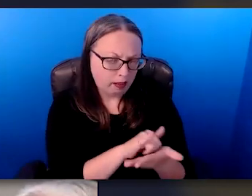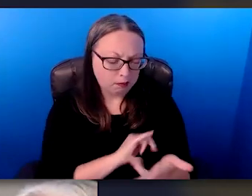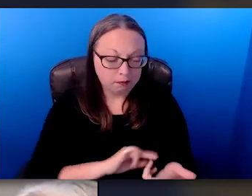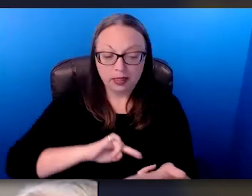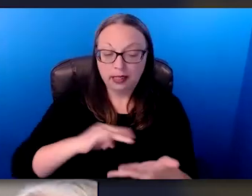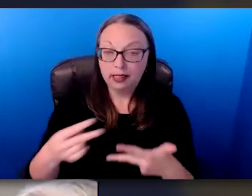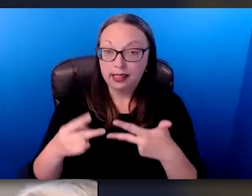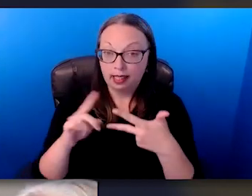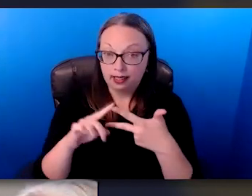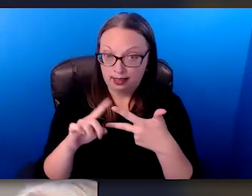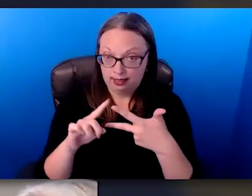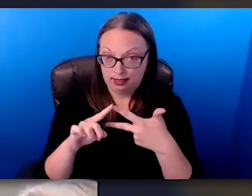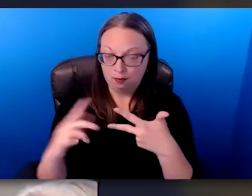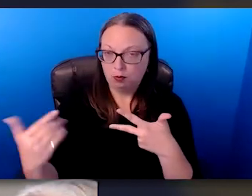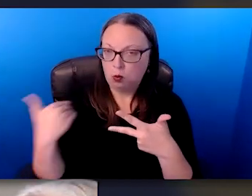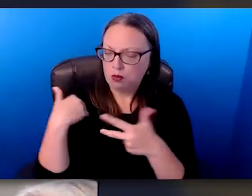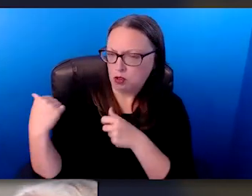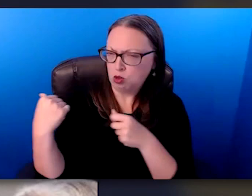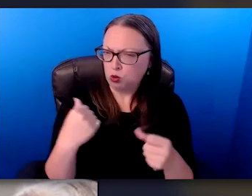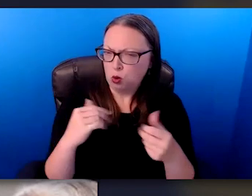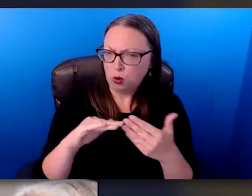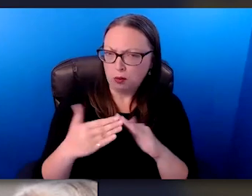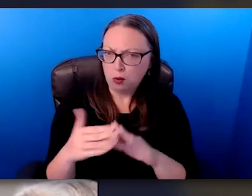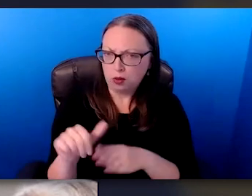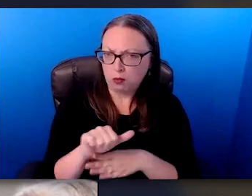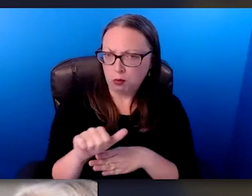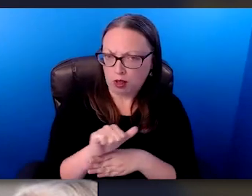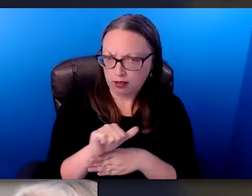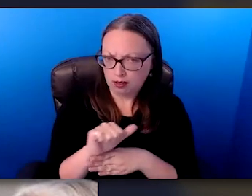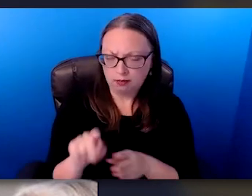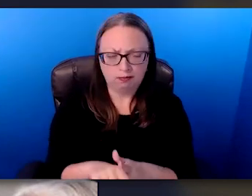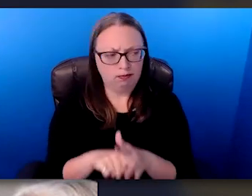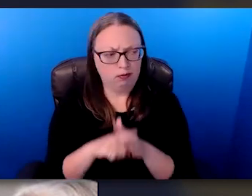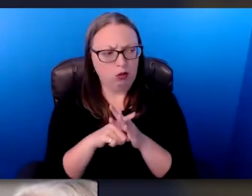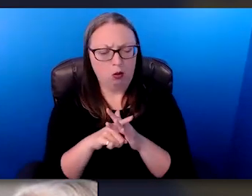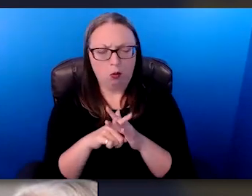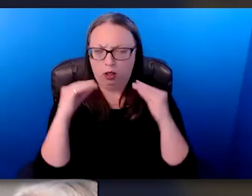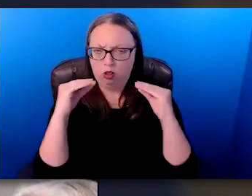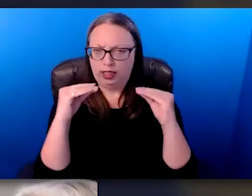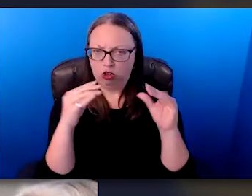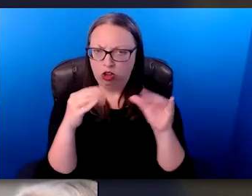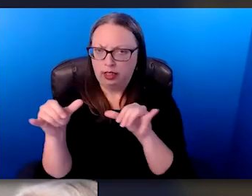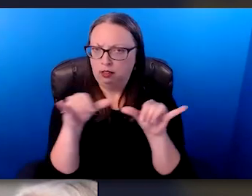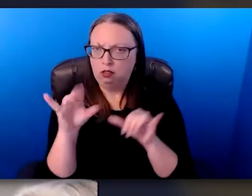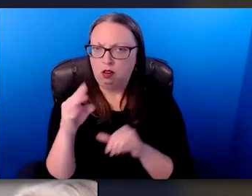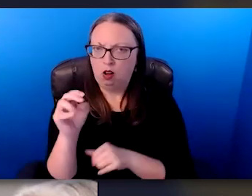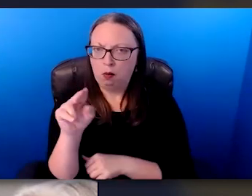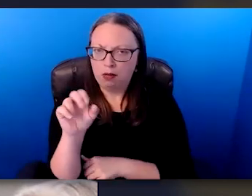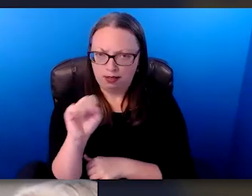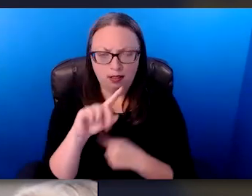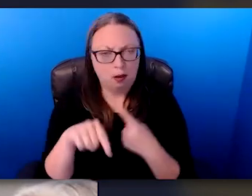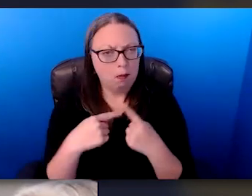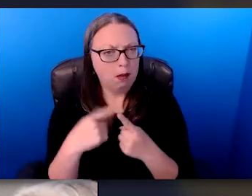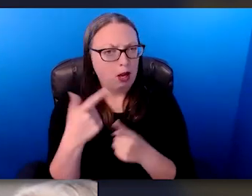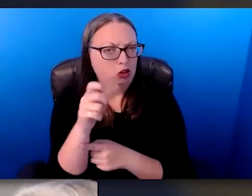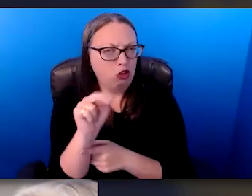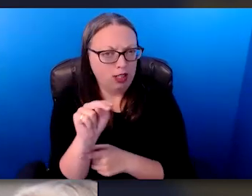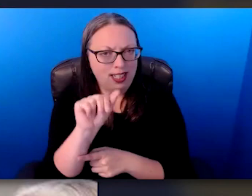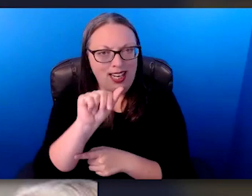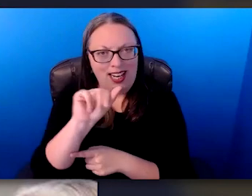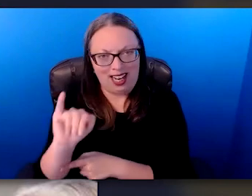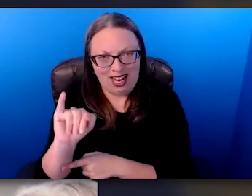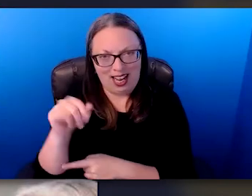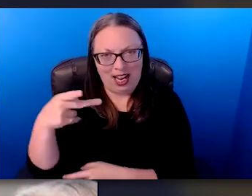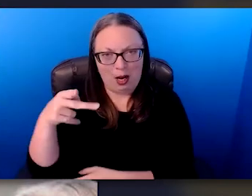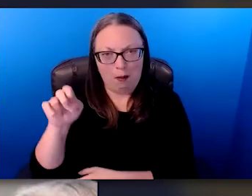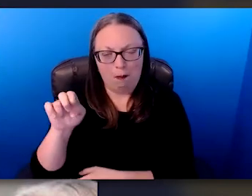have a really robust community of practice that was initiated by our teaching commons on Gen AI pedagogies. And that community